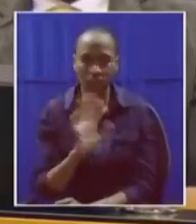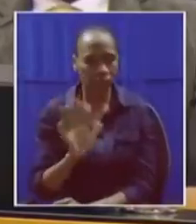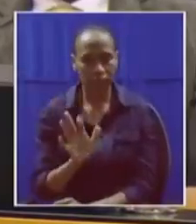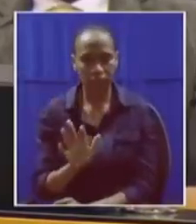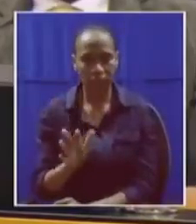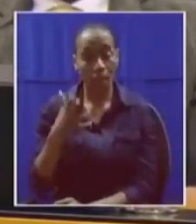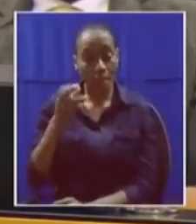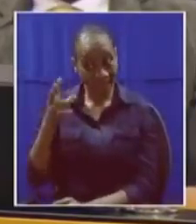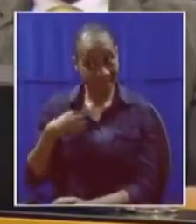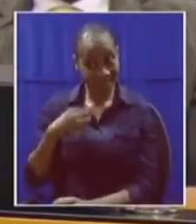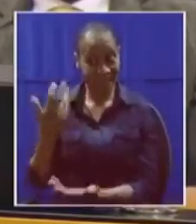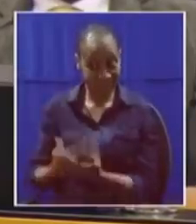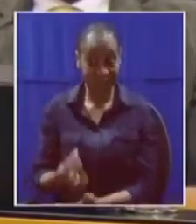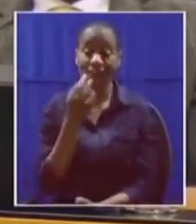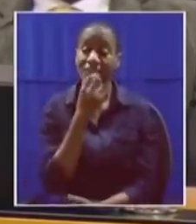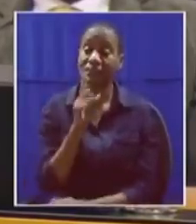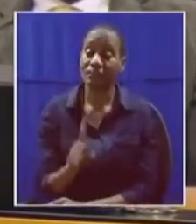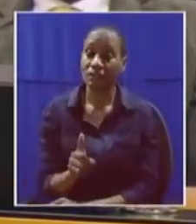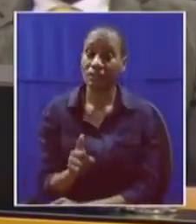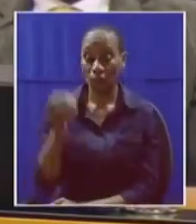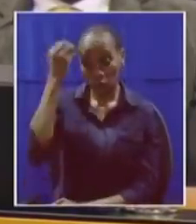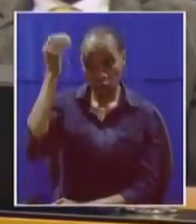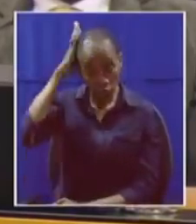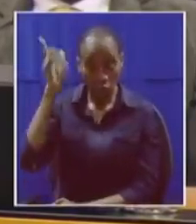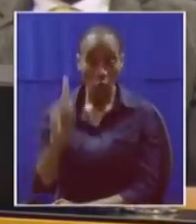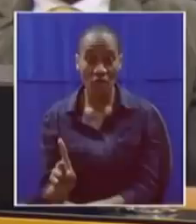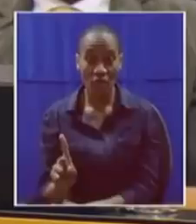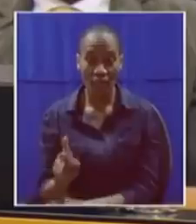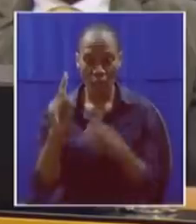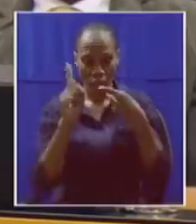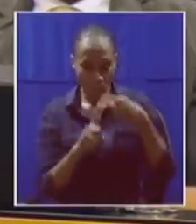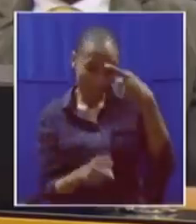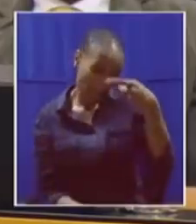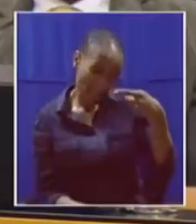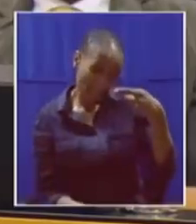that take into account that one,